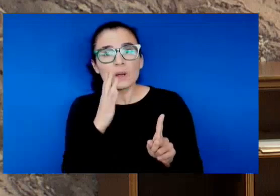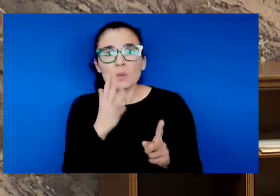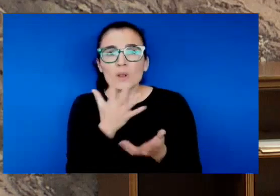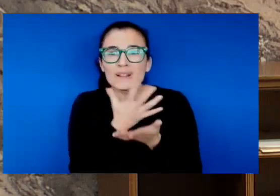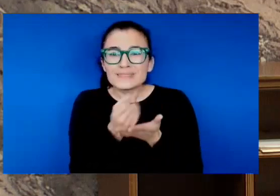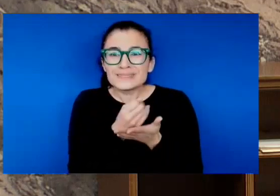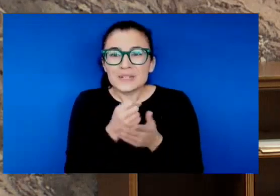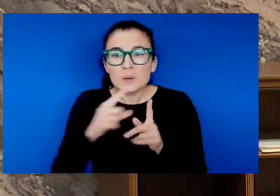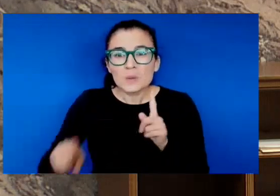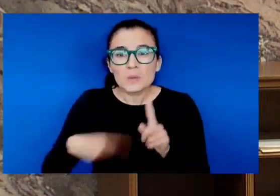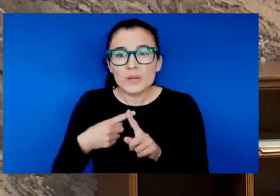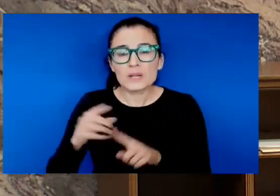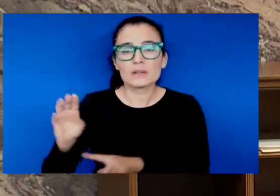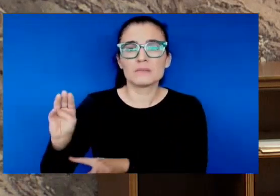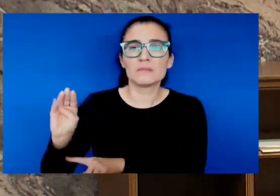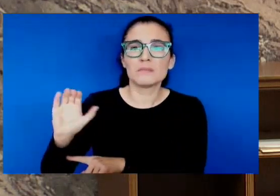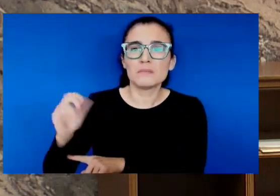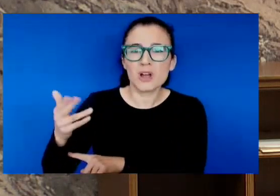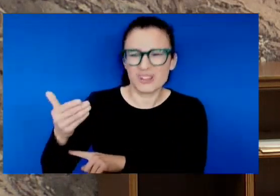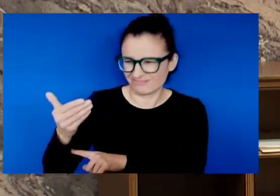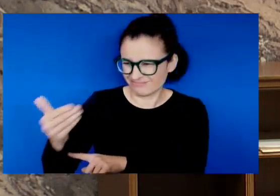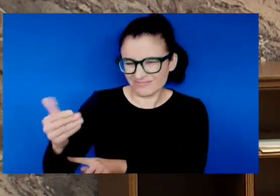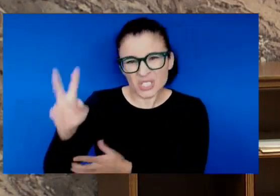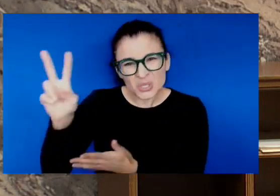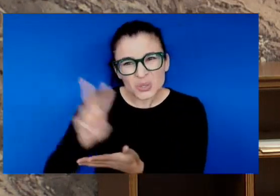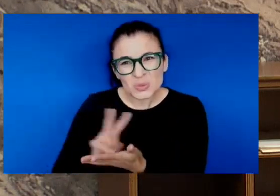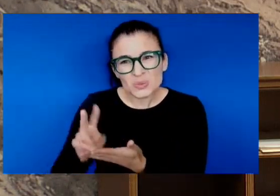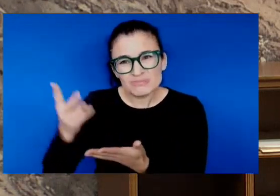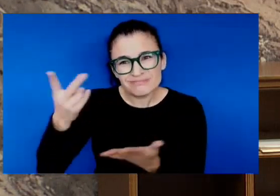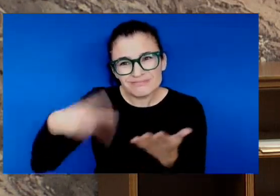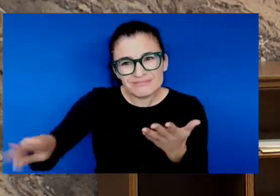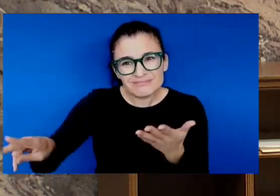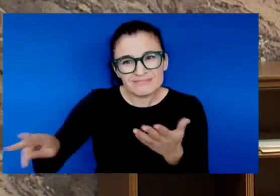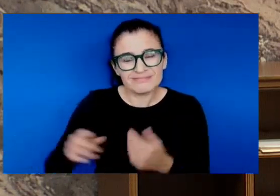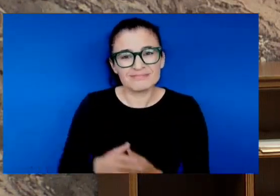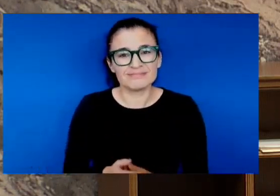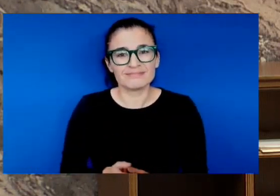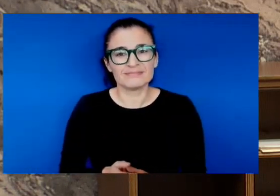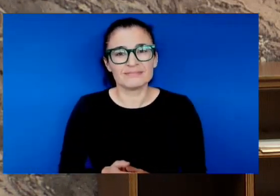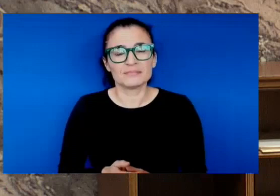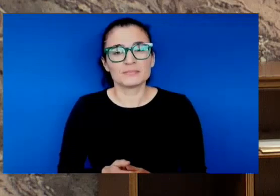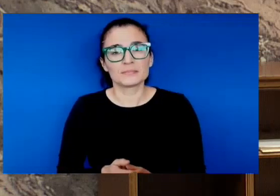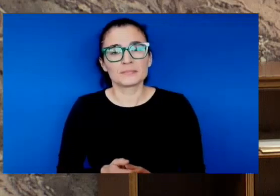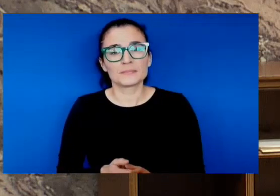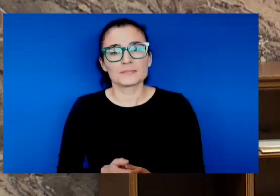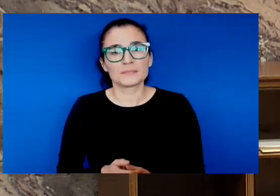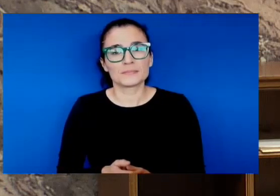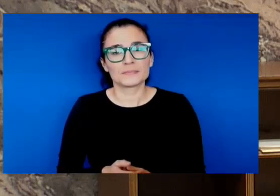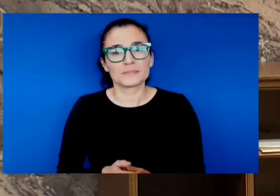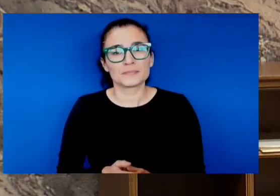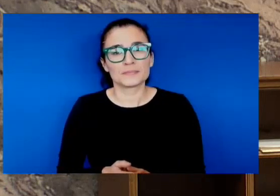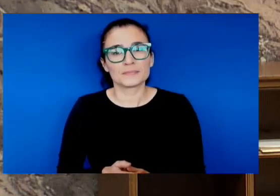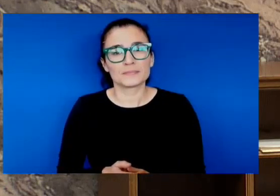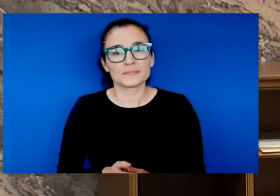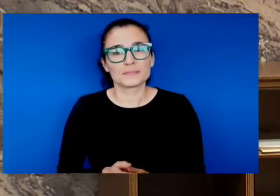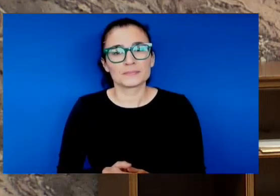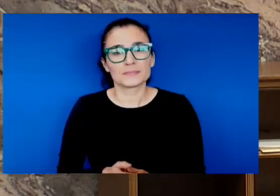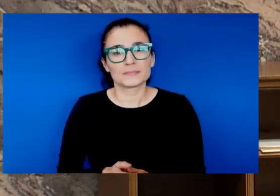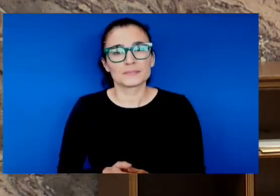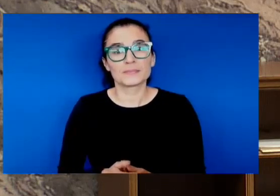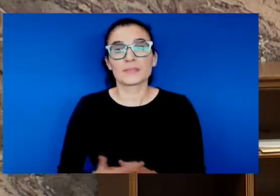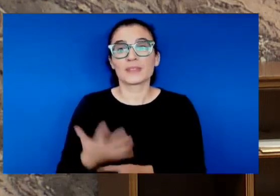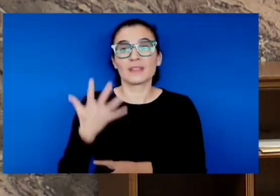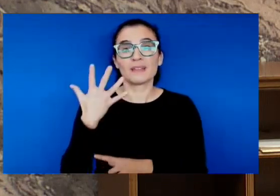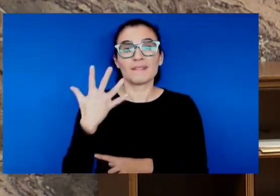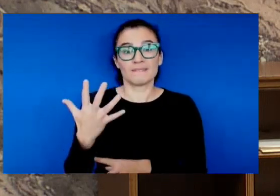Kamloops, 2 in 5 Kamloopsians do not have a family doctor either. Now, this leaves expectant mothers like Ty Moreau in the